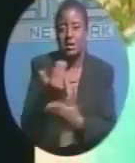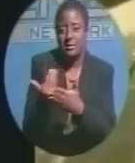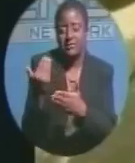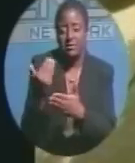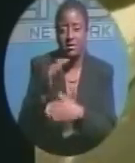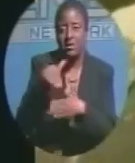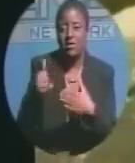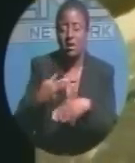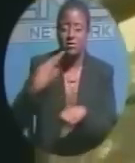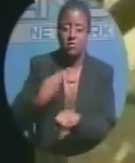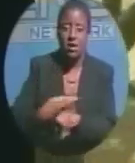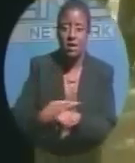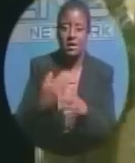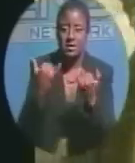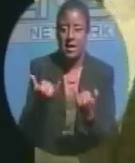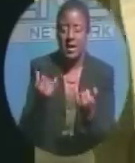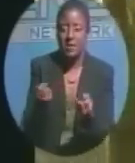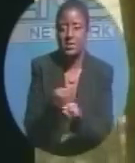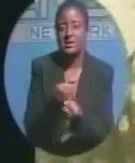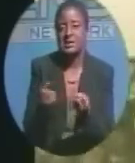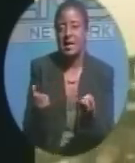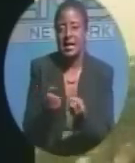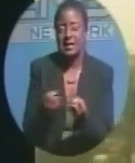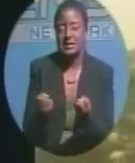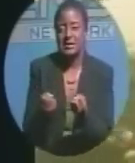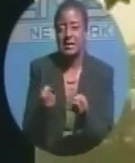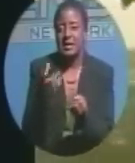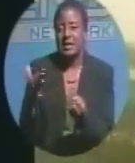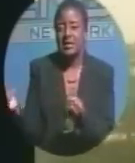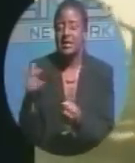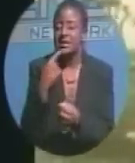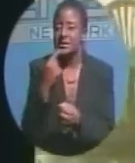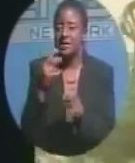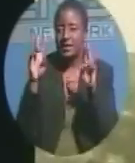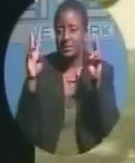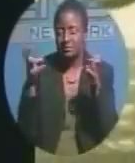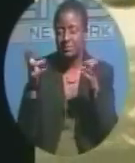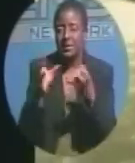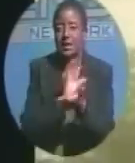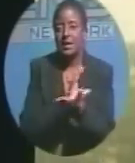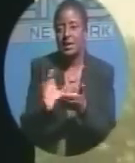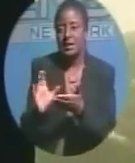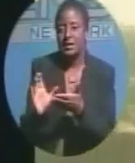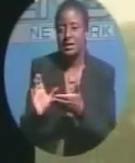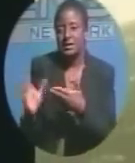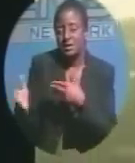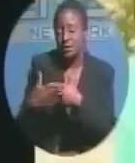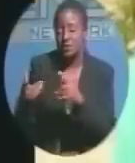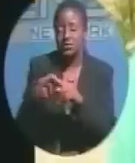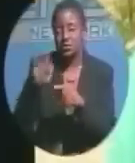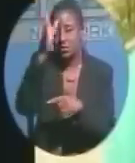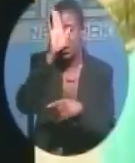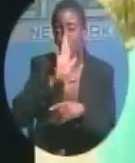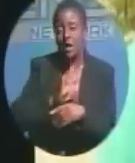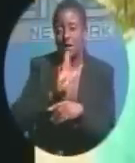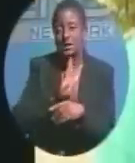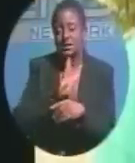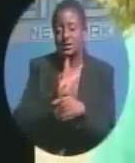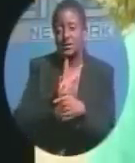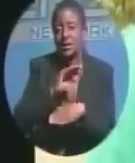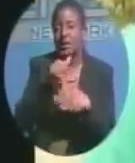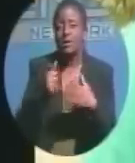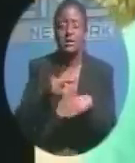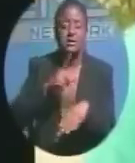now. Yeah. They say cleanliness is next to godliness. You're a living proof. You got to be clean. Oh, yeah. Oh, yeah, all the